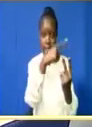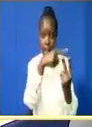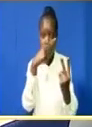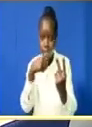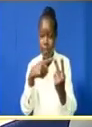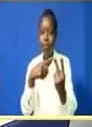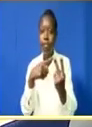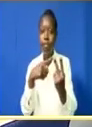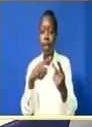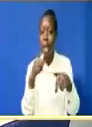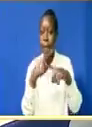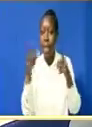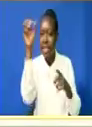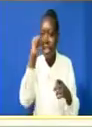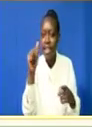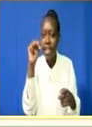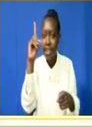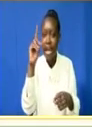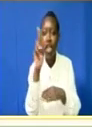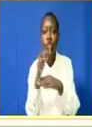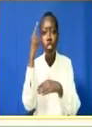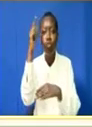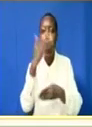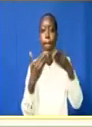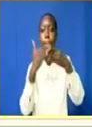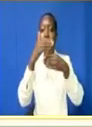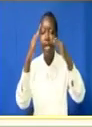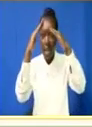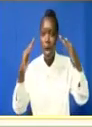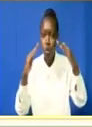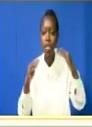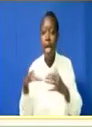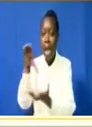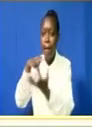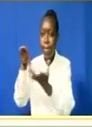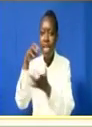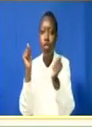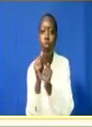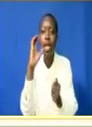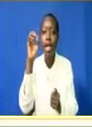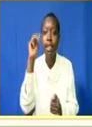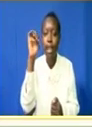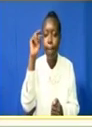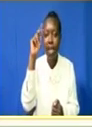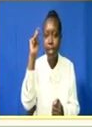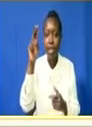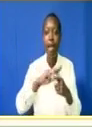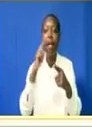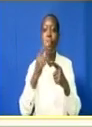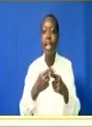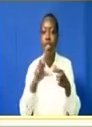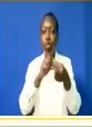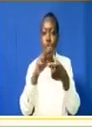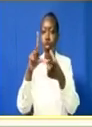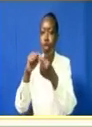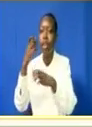construction. Mm. When you're constructing your house, you mix it with the cement and you plaster your house. Yes. You join the stones and all